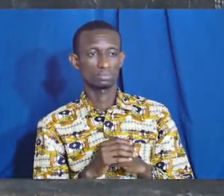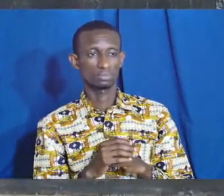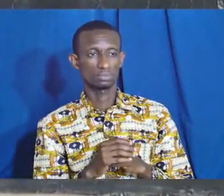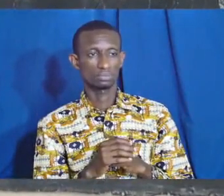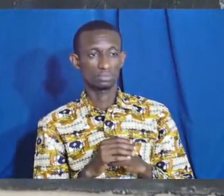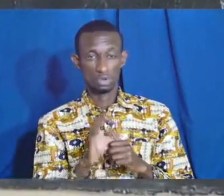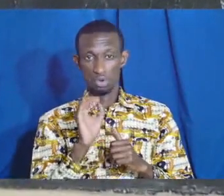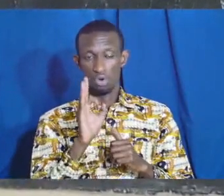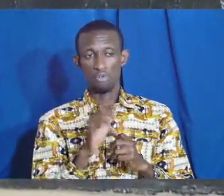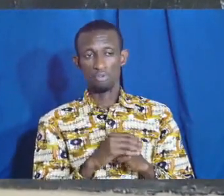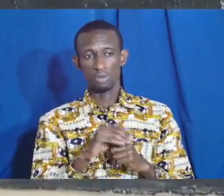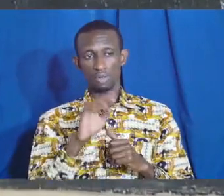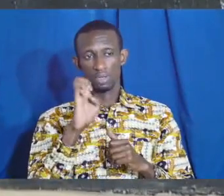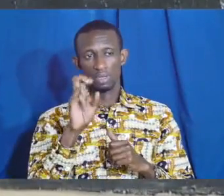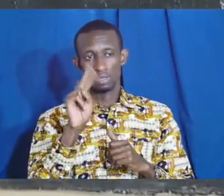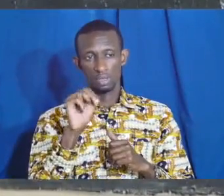of enzymes.